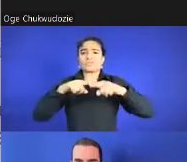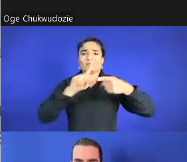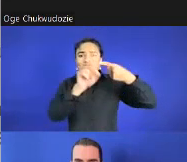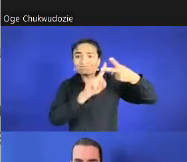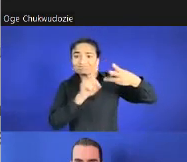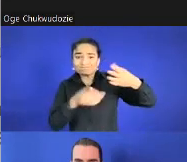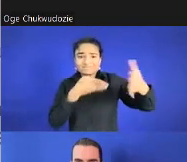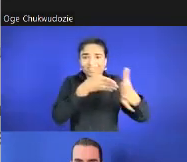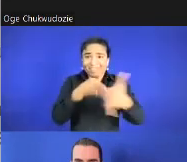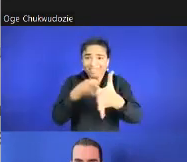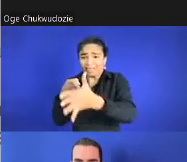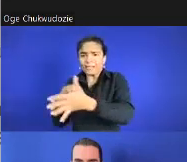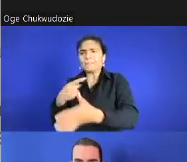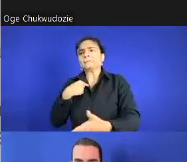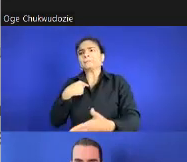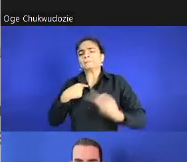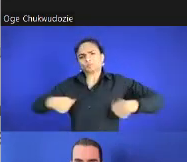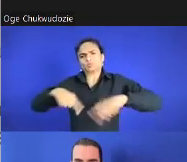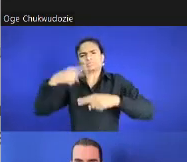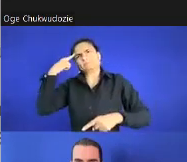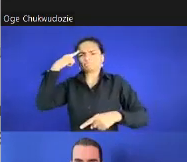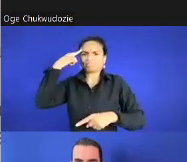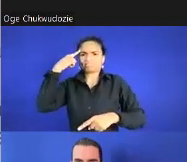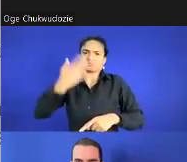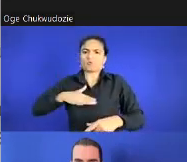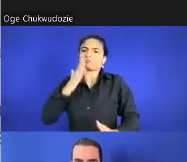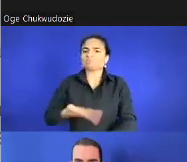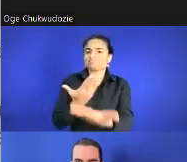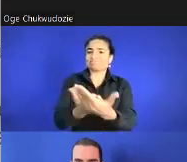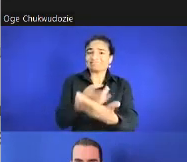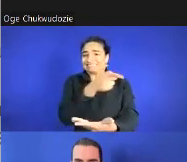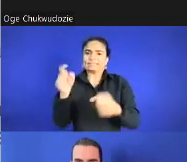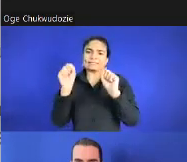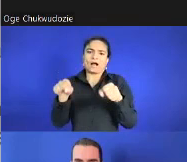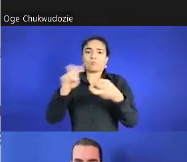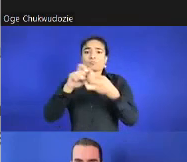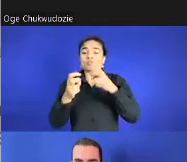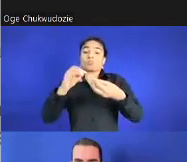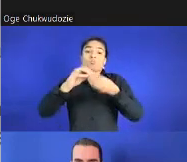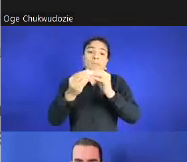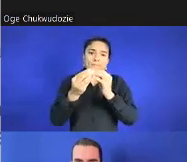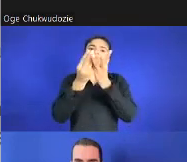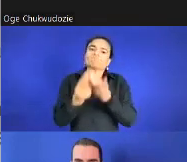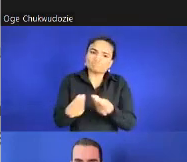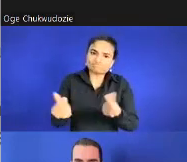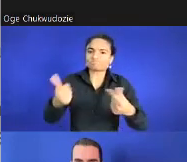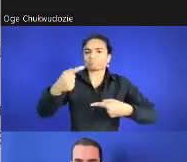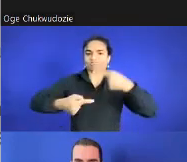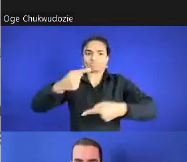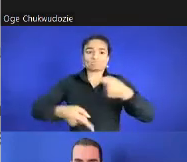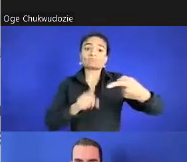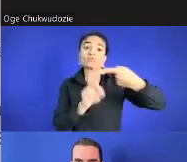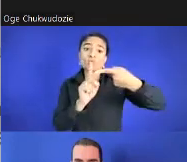mechanisms encourage confidential reporting. We should have different types of mechanisms, such as suggestion